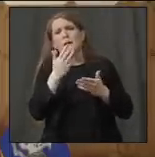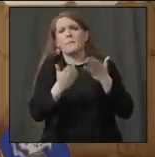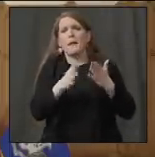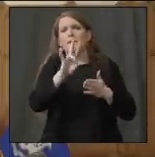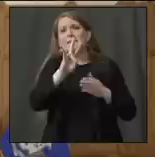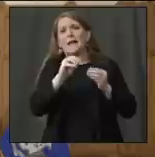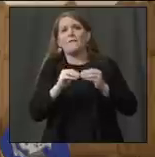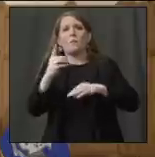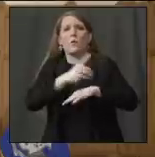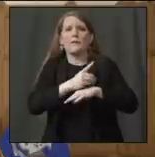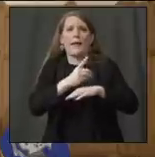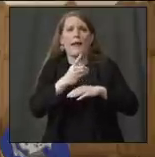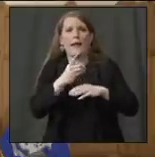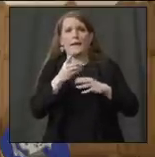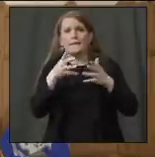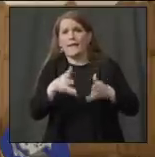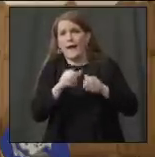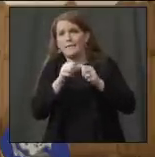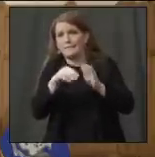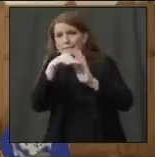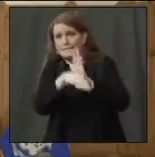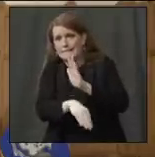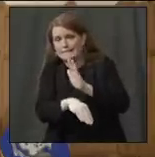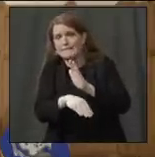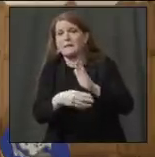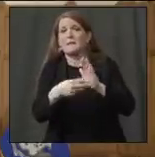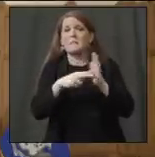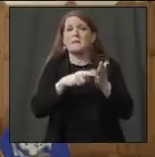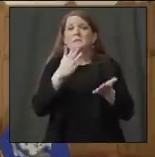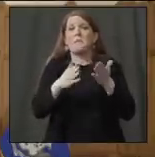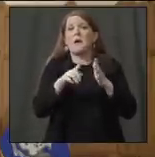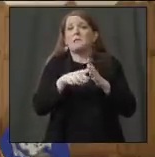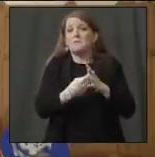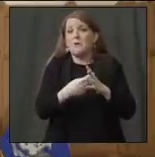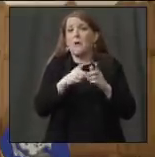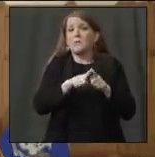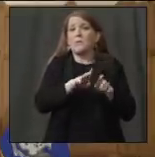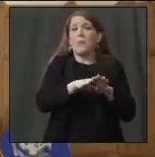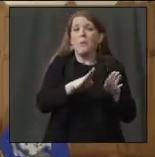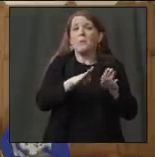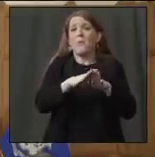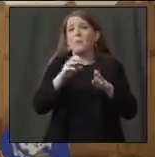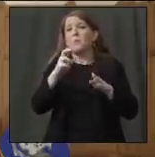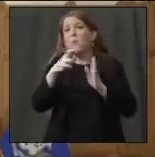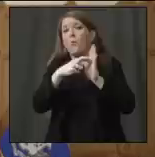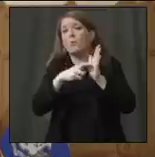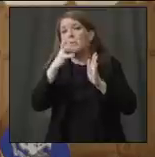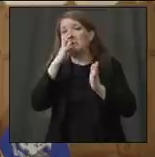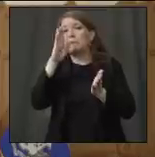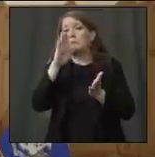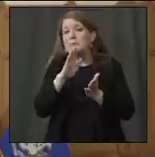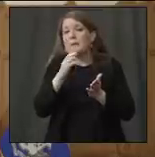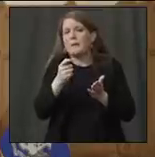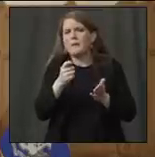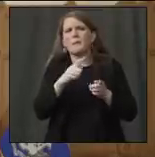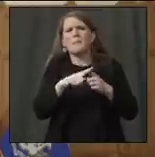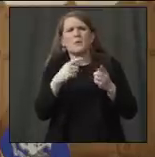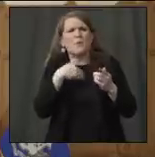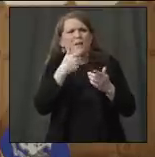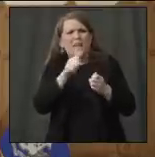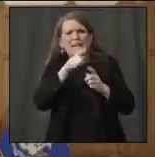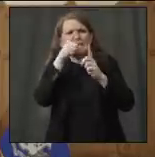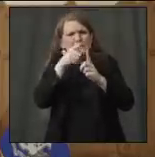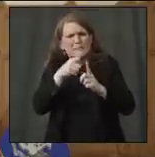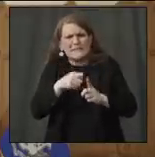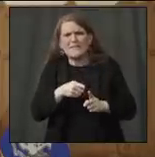start looking into some easing of restrictions. Can you talk a little bit about any specifics that you would think about as